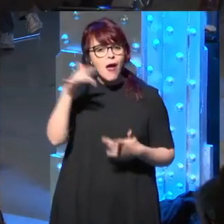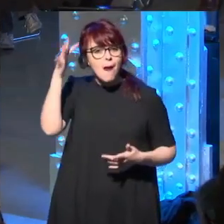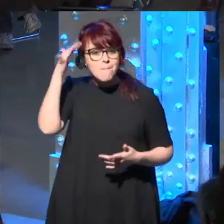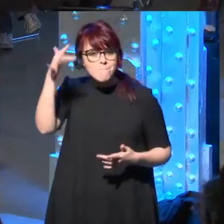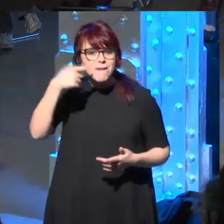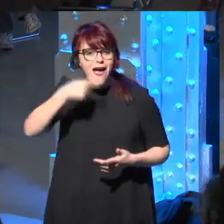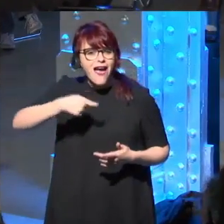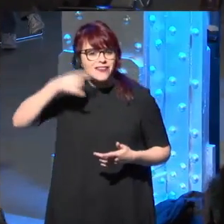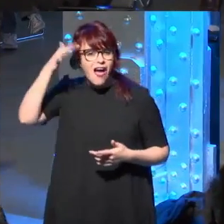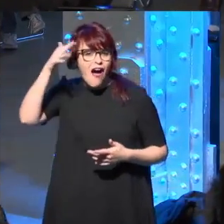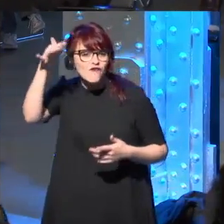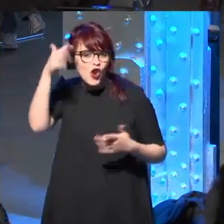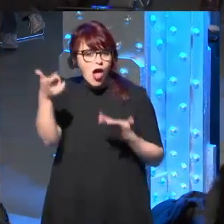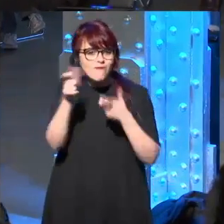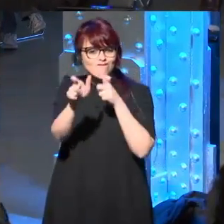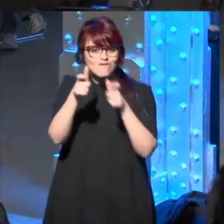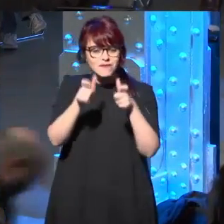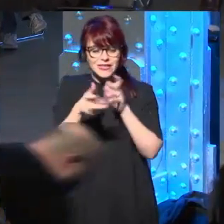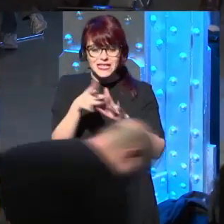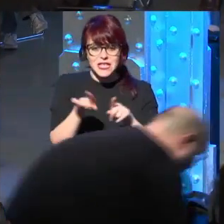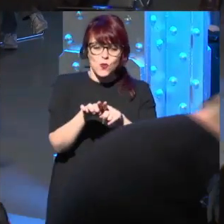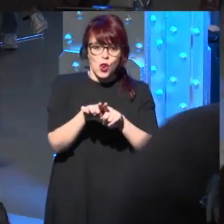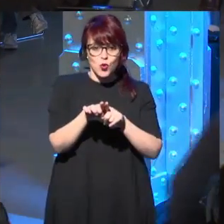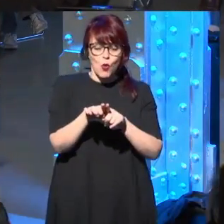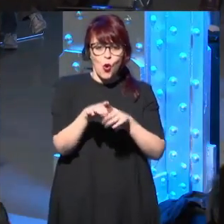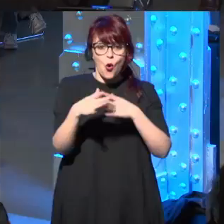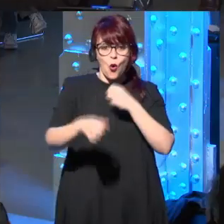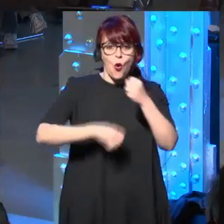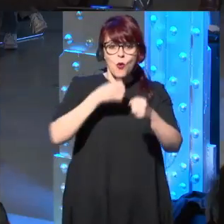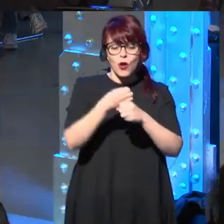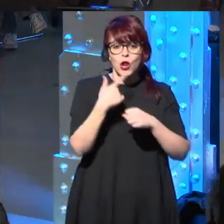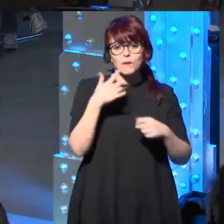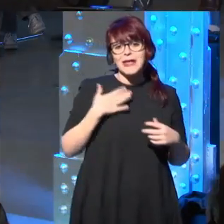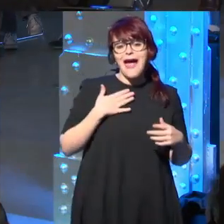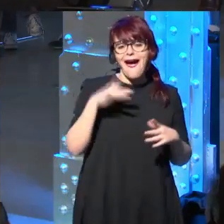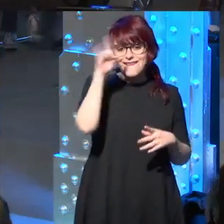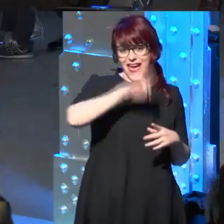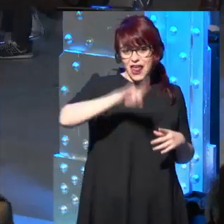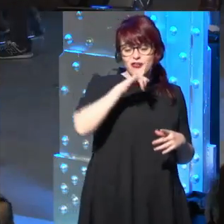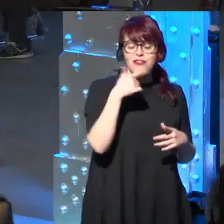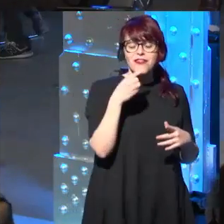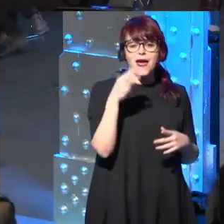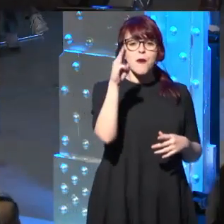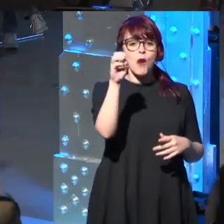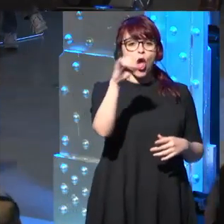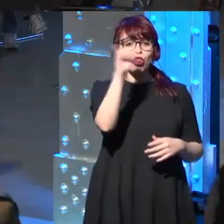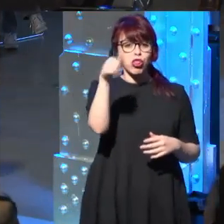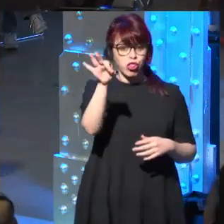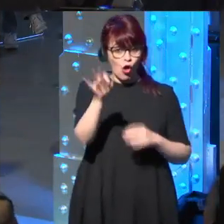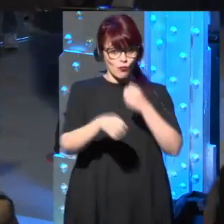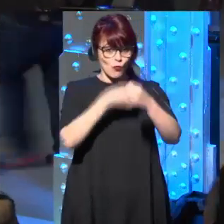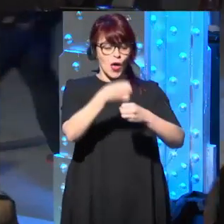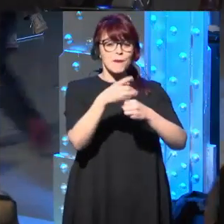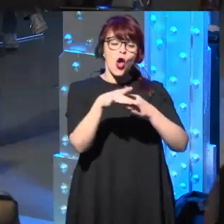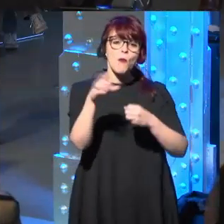many metaphors. The well itself we in the Canary Islands we say